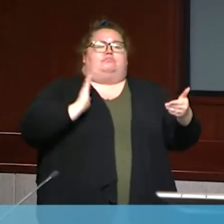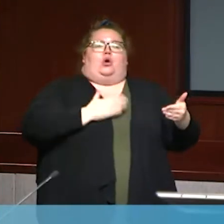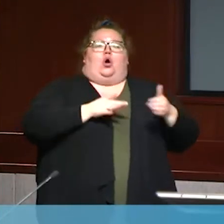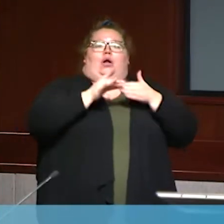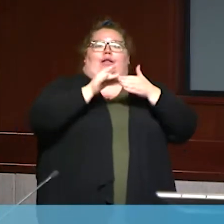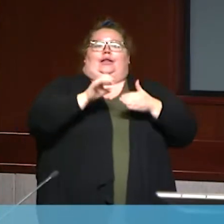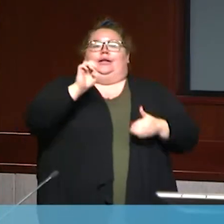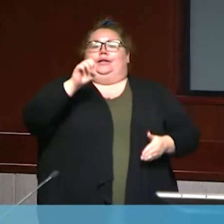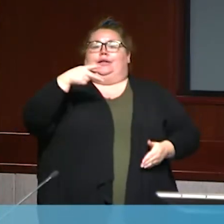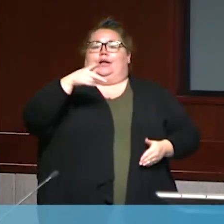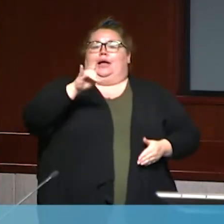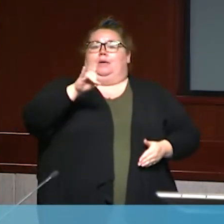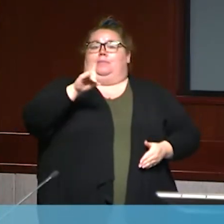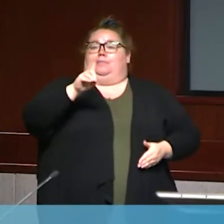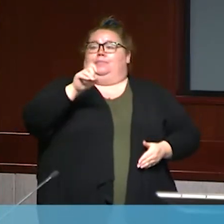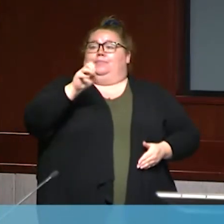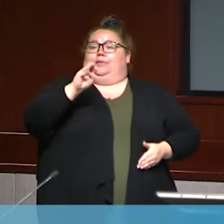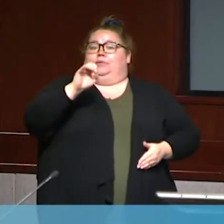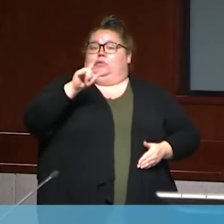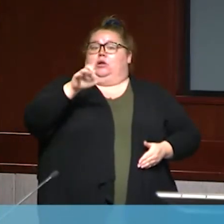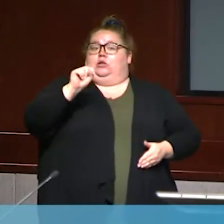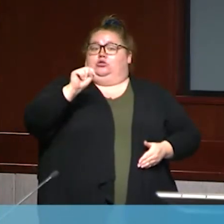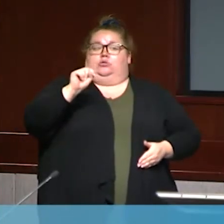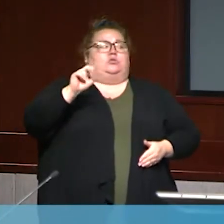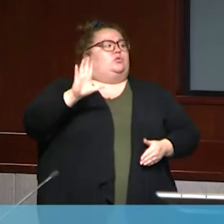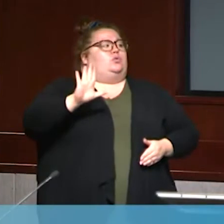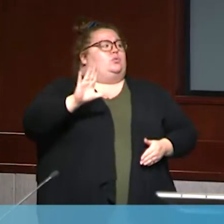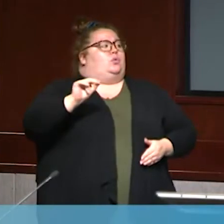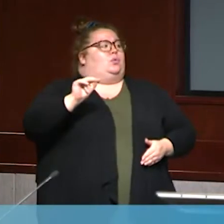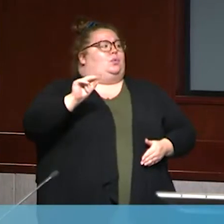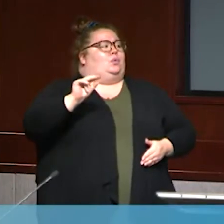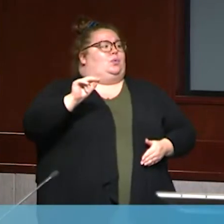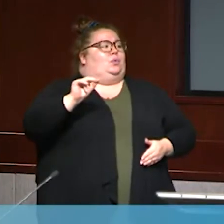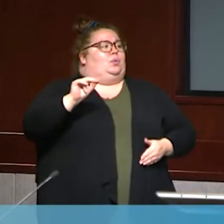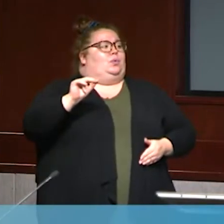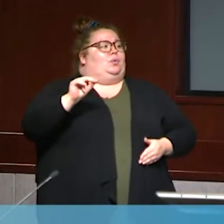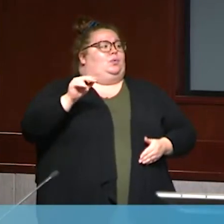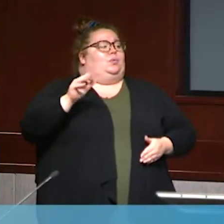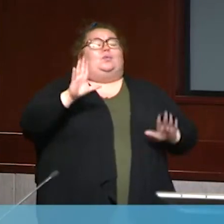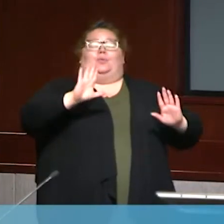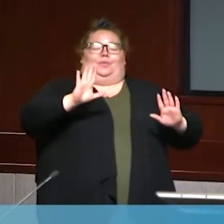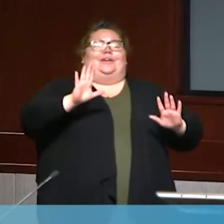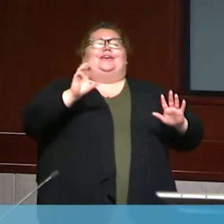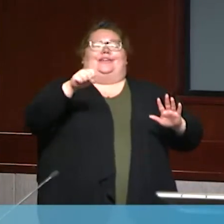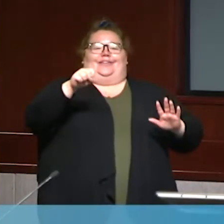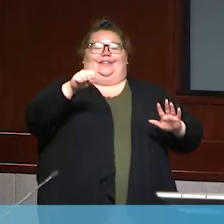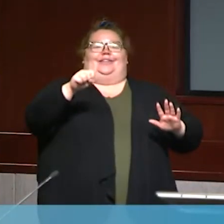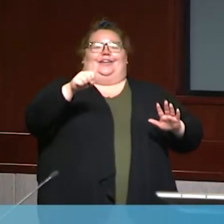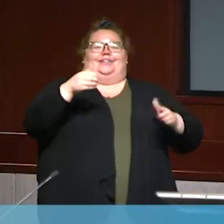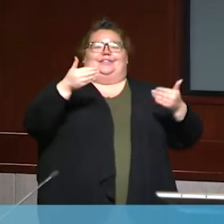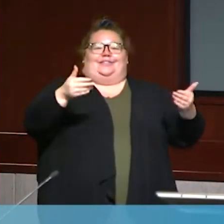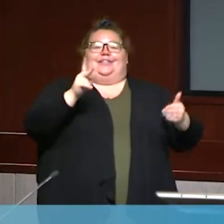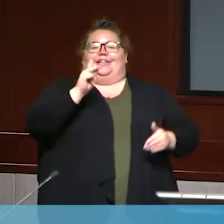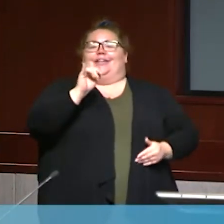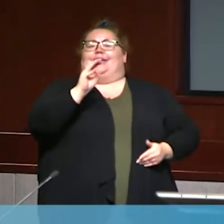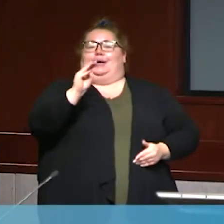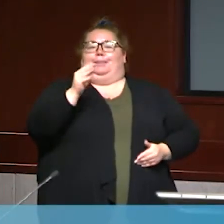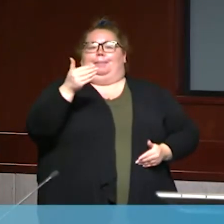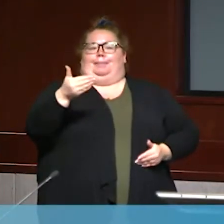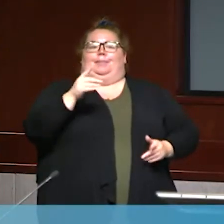Kim Hernandez, respond to your question. Or, I'm Sure, sorry. Thank you. Matt or Kim is going to answer